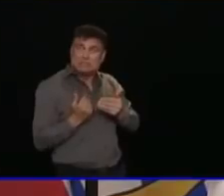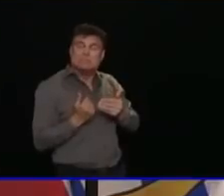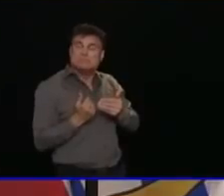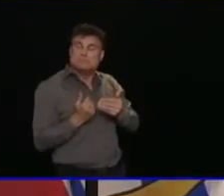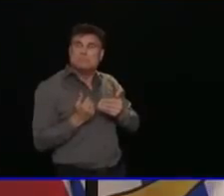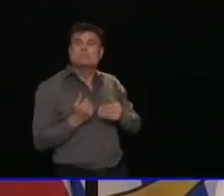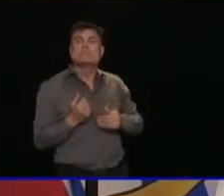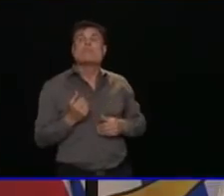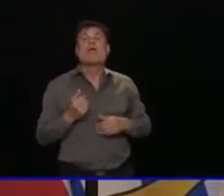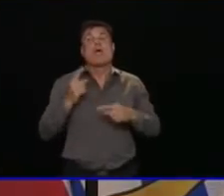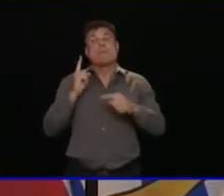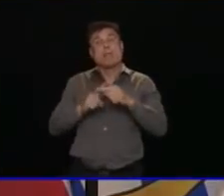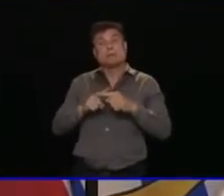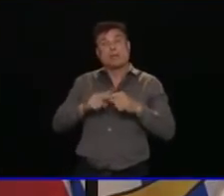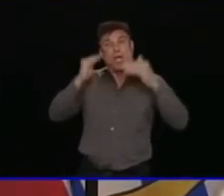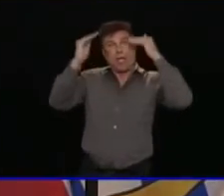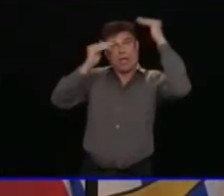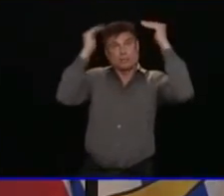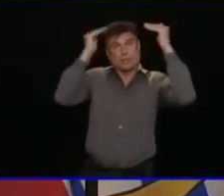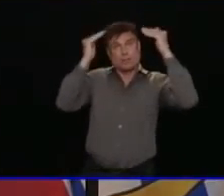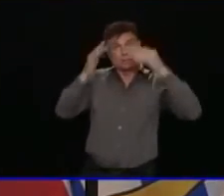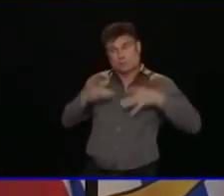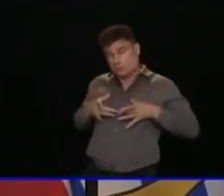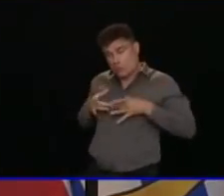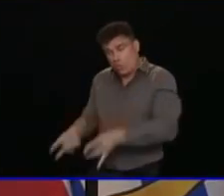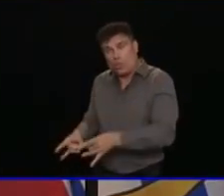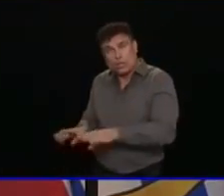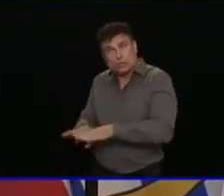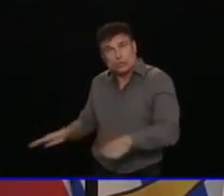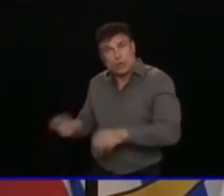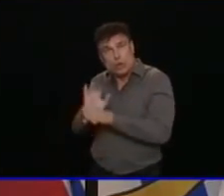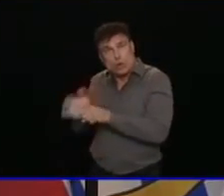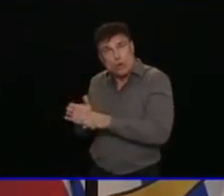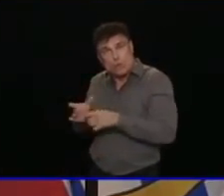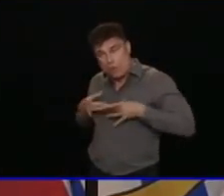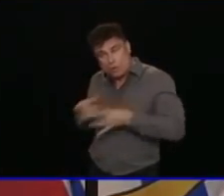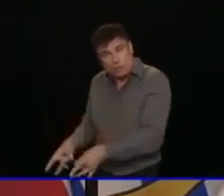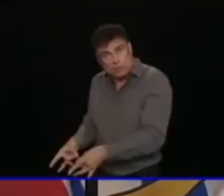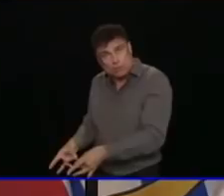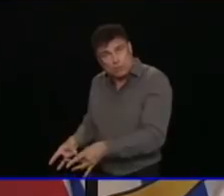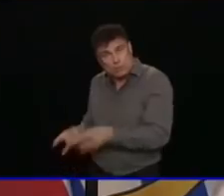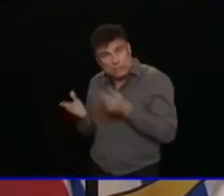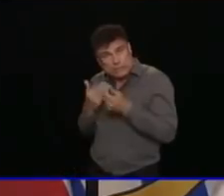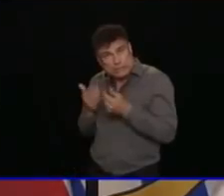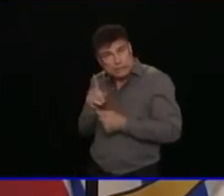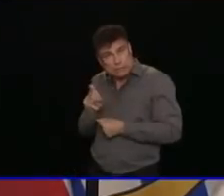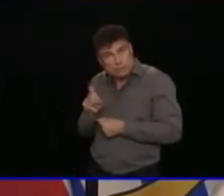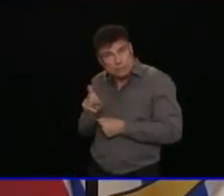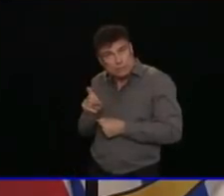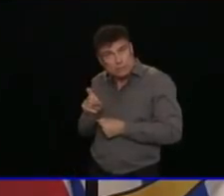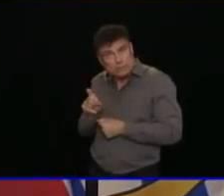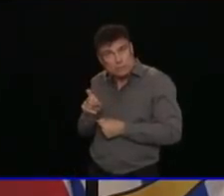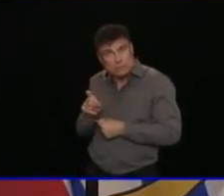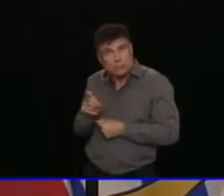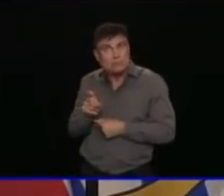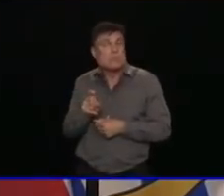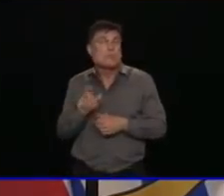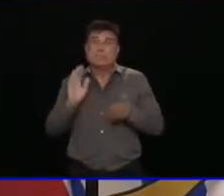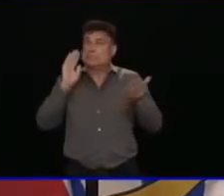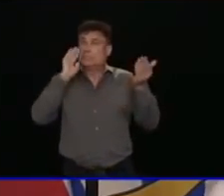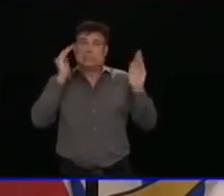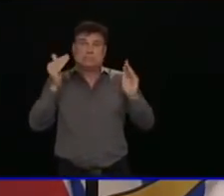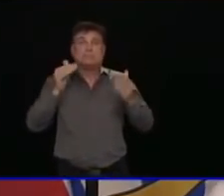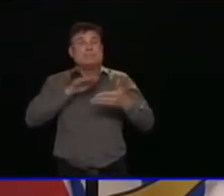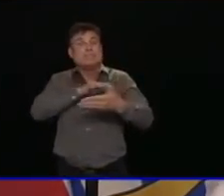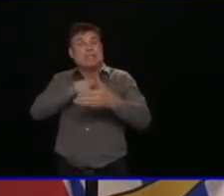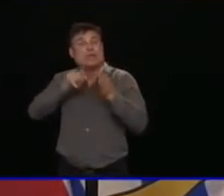part, children get it from adults. They don't pass it on to adults, and they're much less likely than, and when I'm